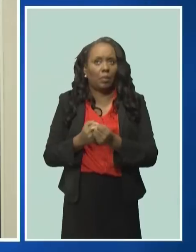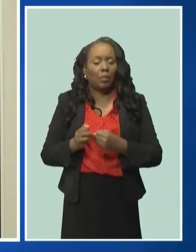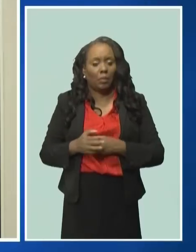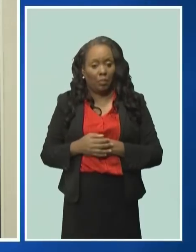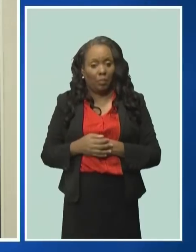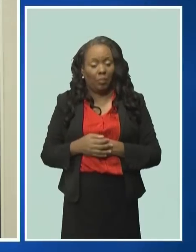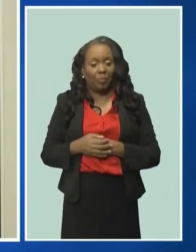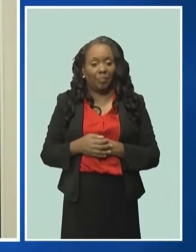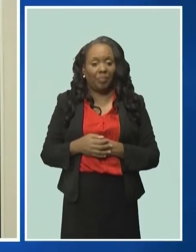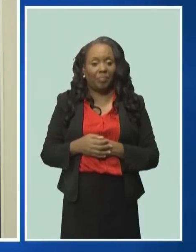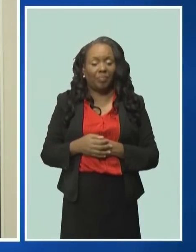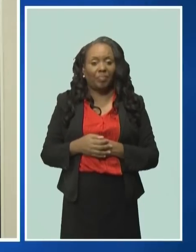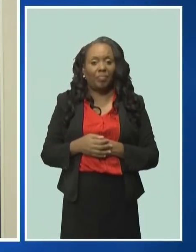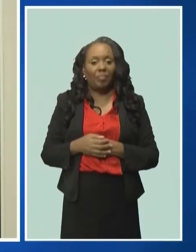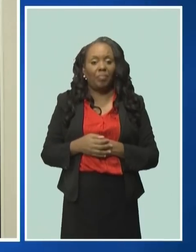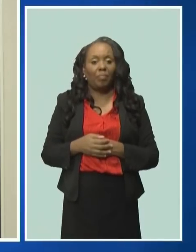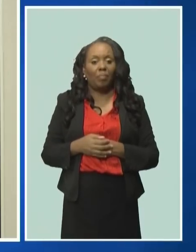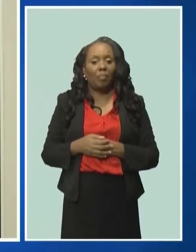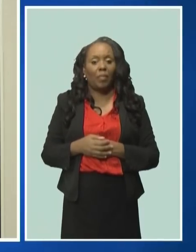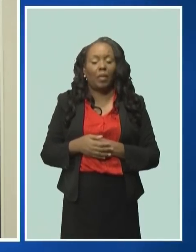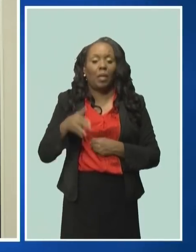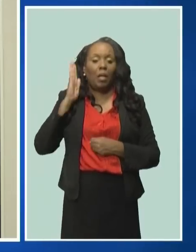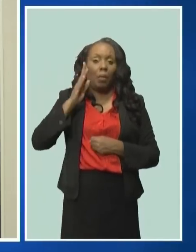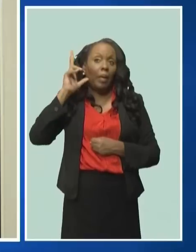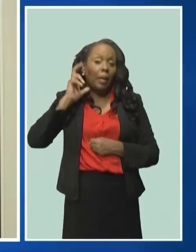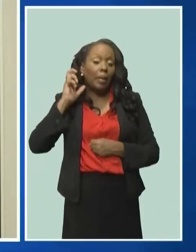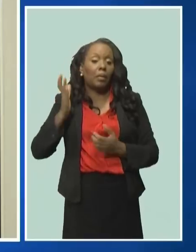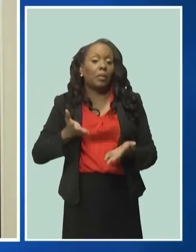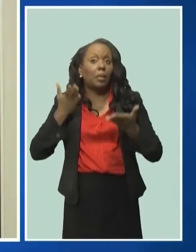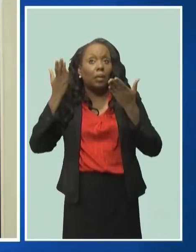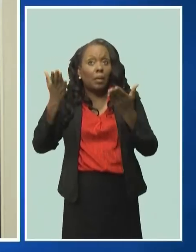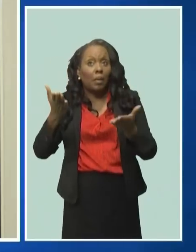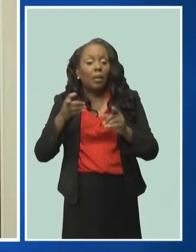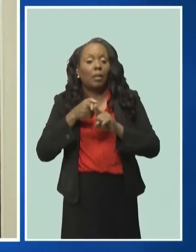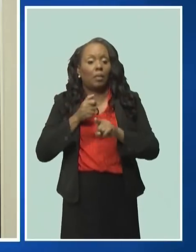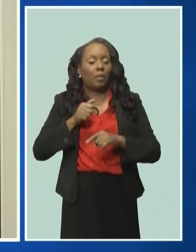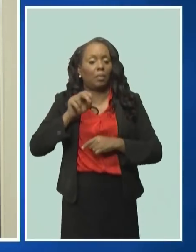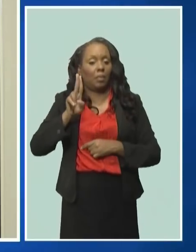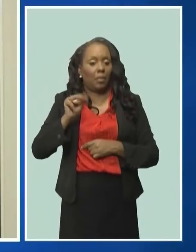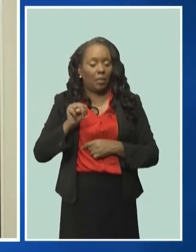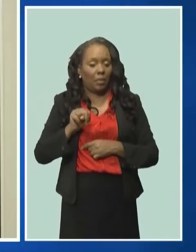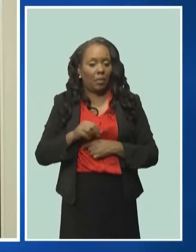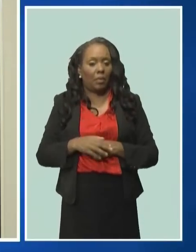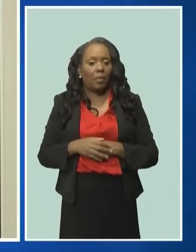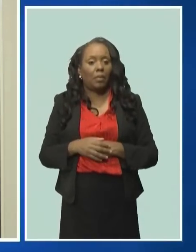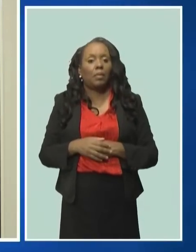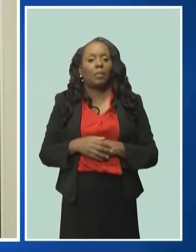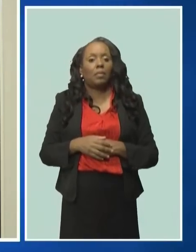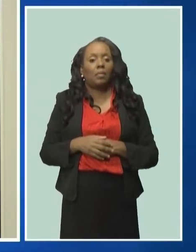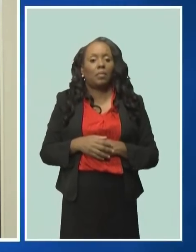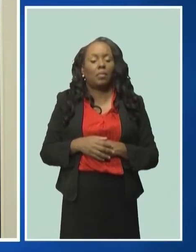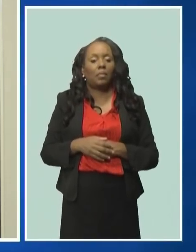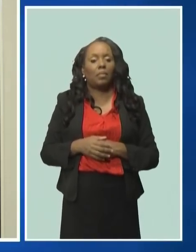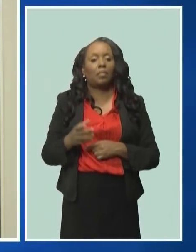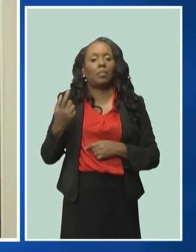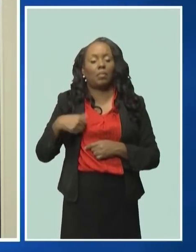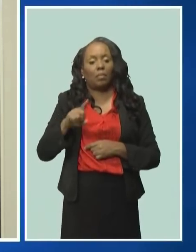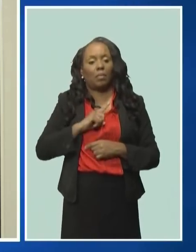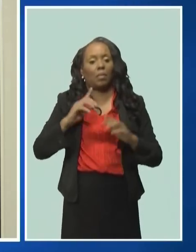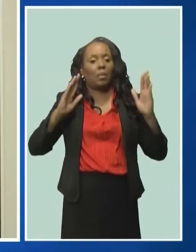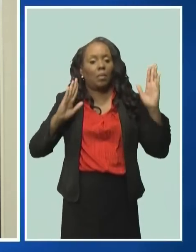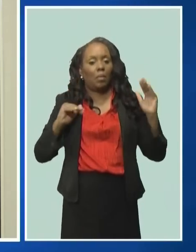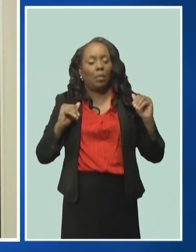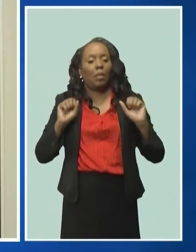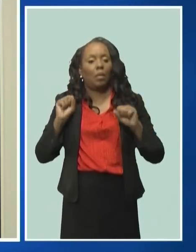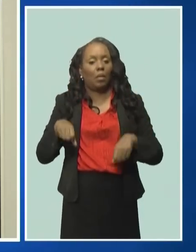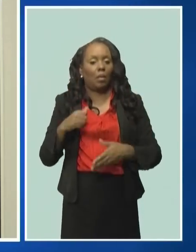a preliminary proposal of this offer from the UN, which we hope can help in the